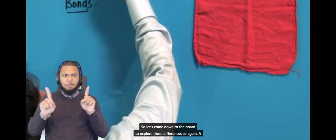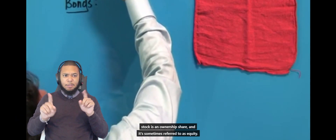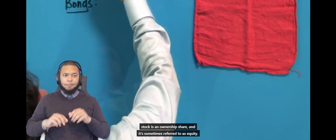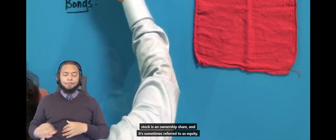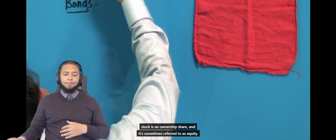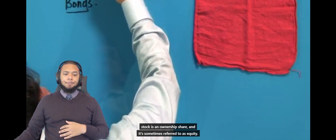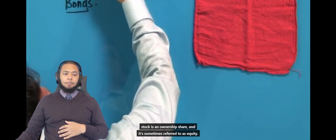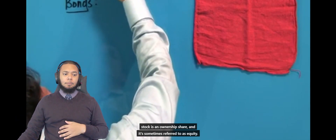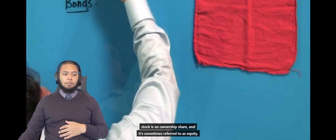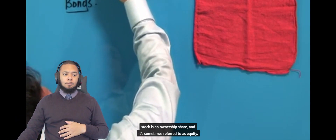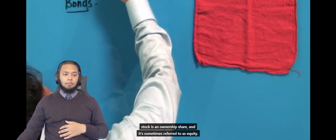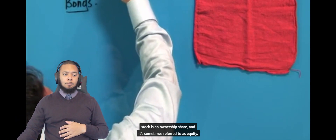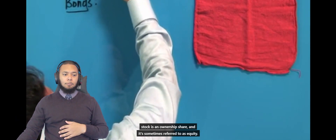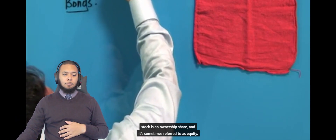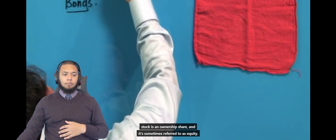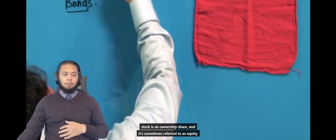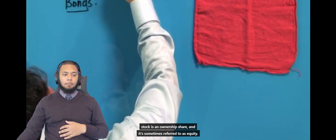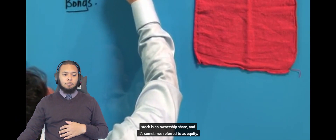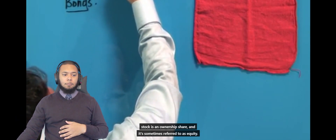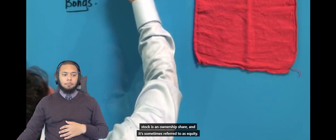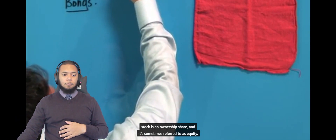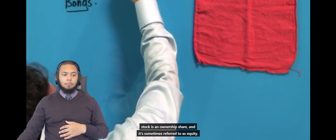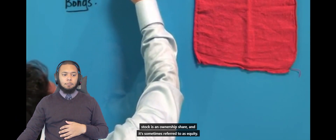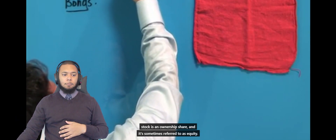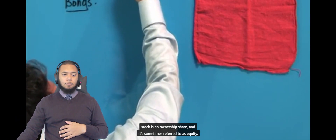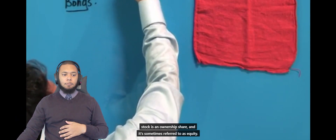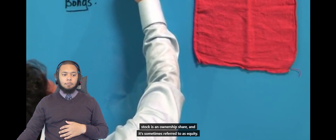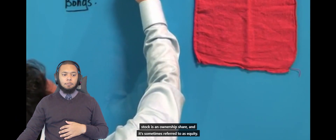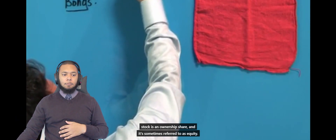So again, a stock is an ownership share.